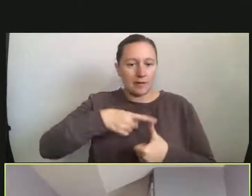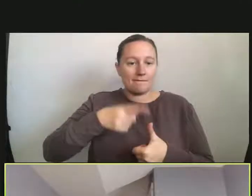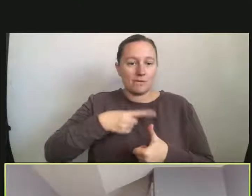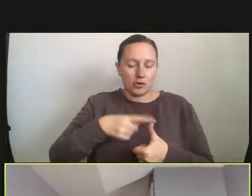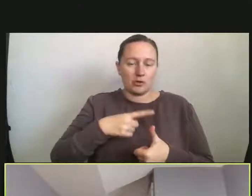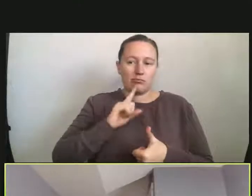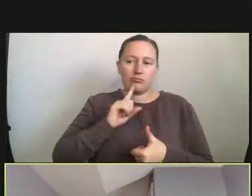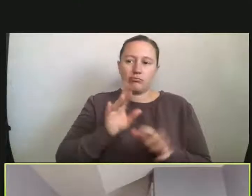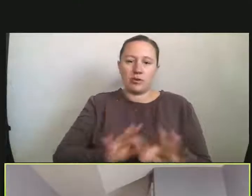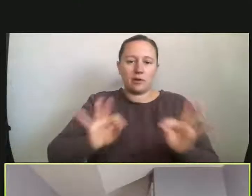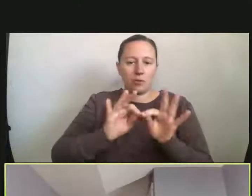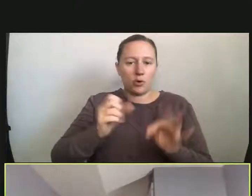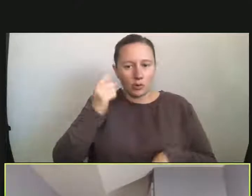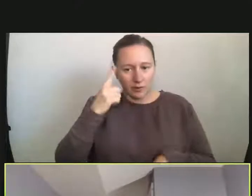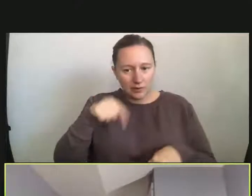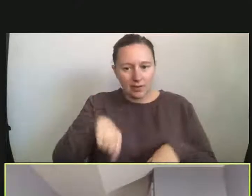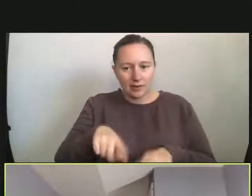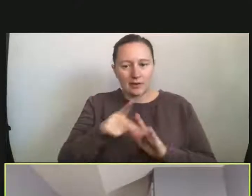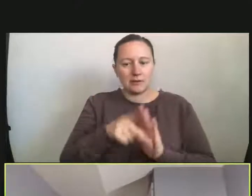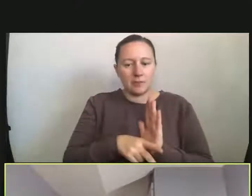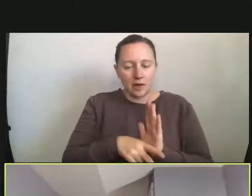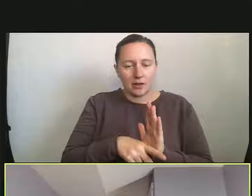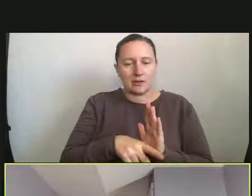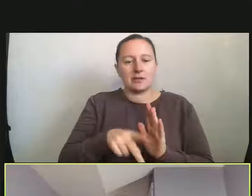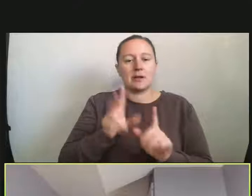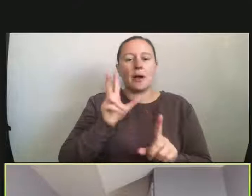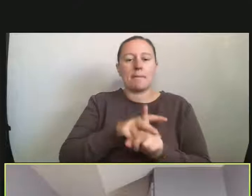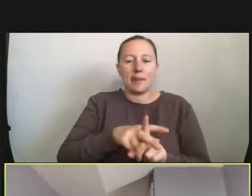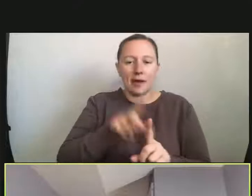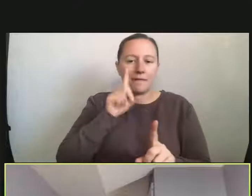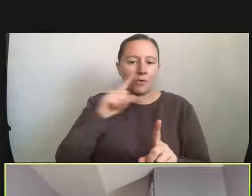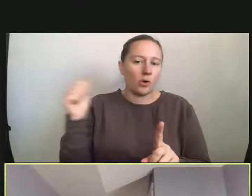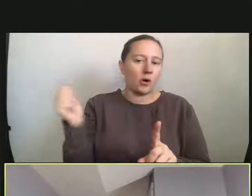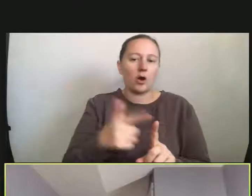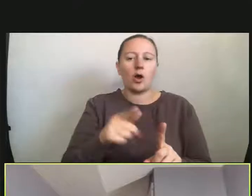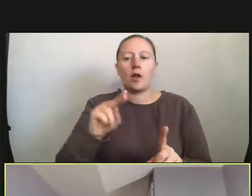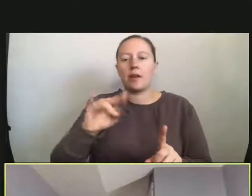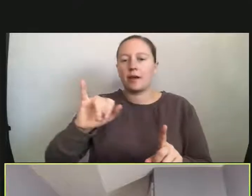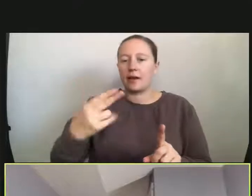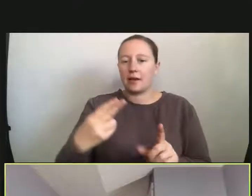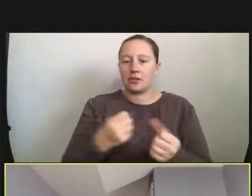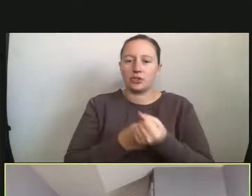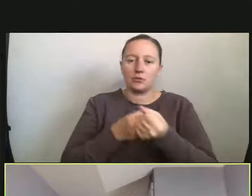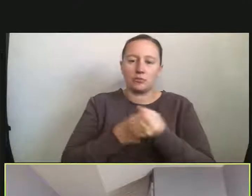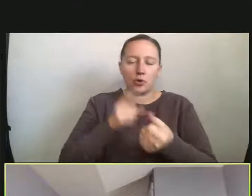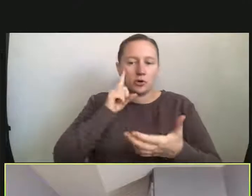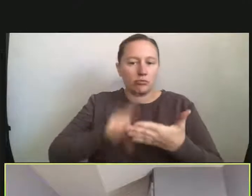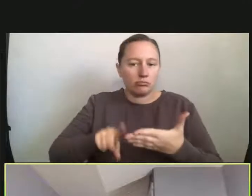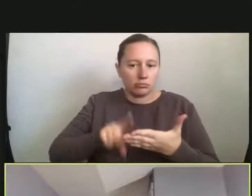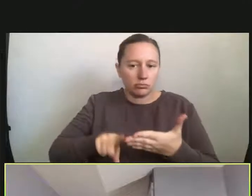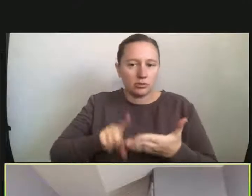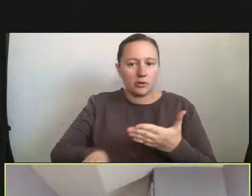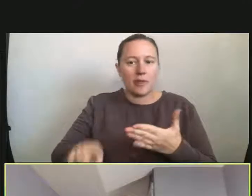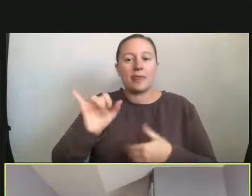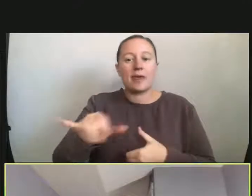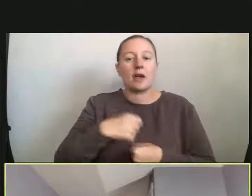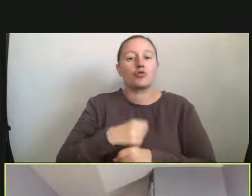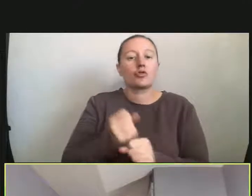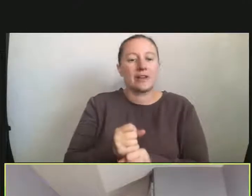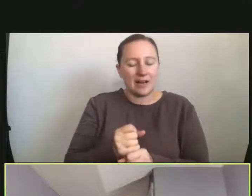to understanding this policy, is that the policy applies to all NIH-supported research that generates scientific